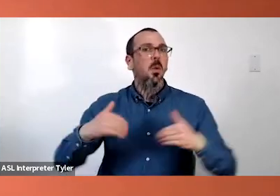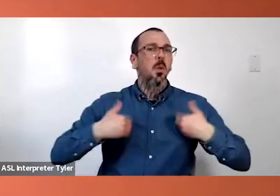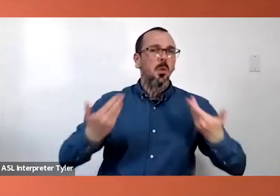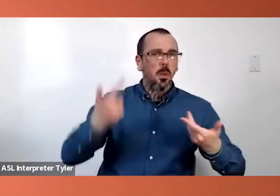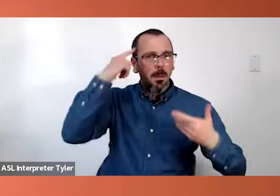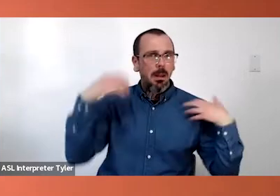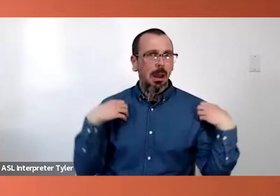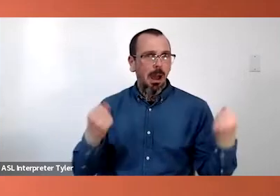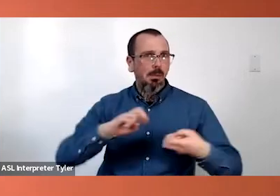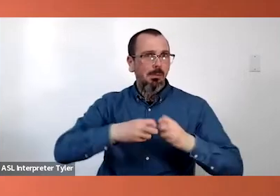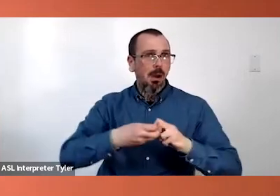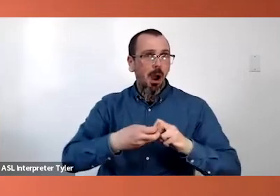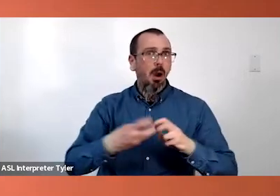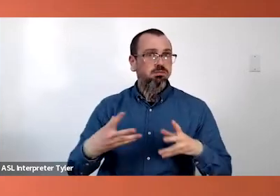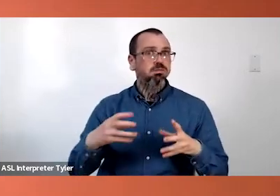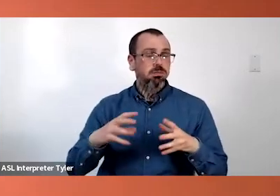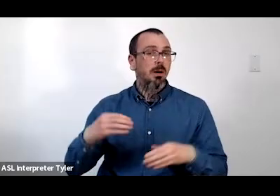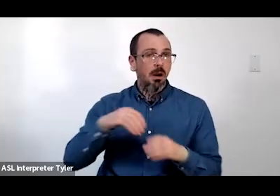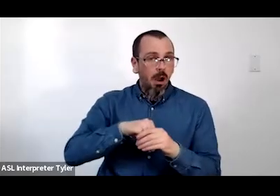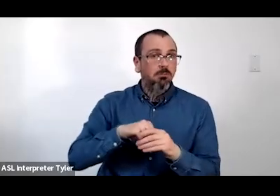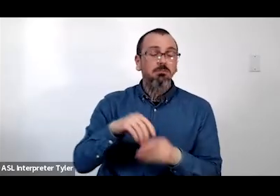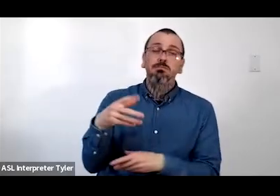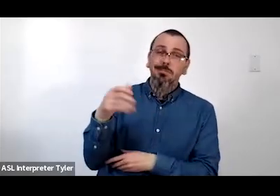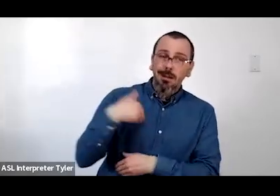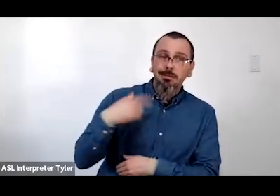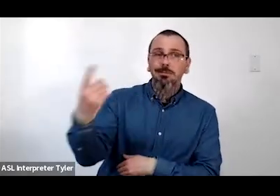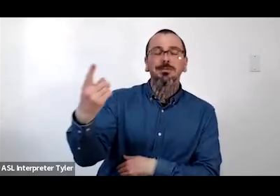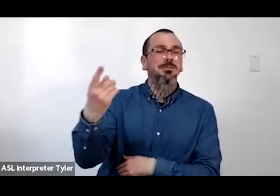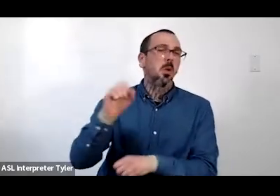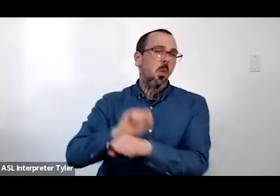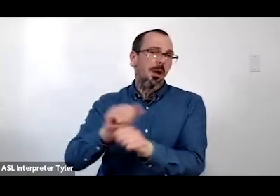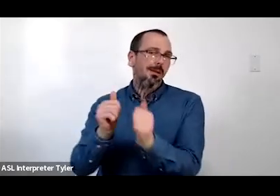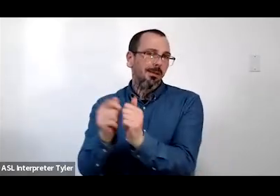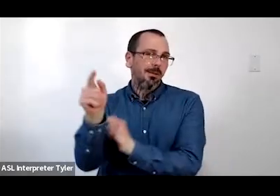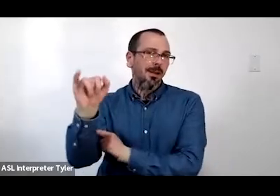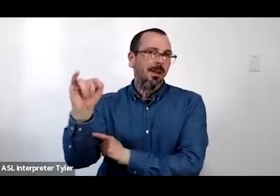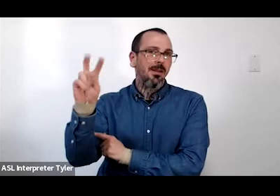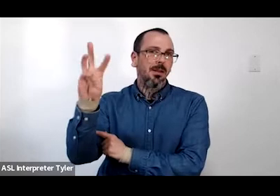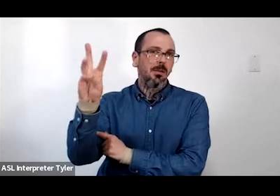IWK Children's Hospital in Halifax, Nova Scotia. They are passionate about